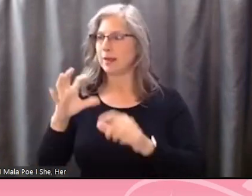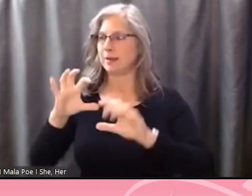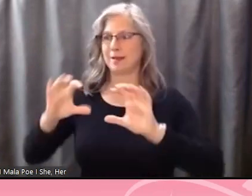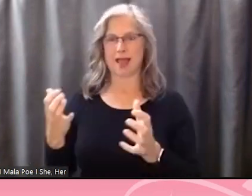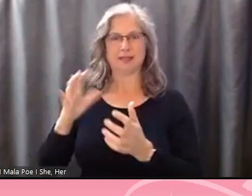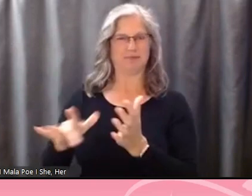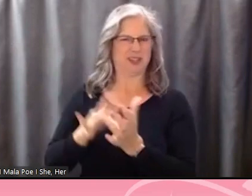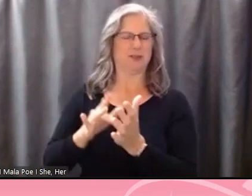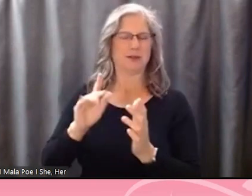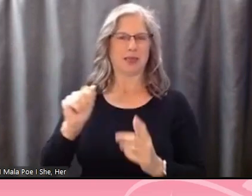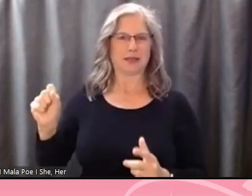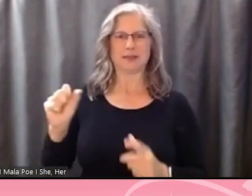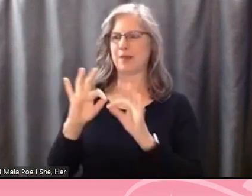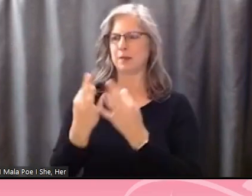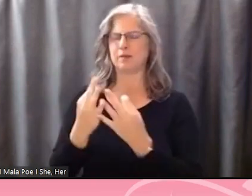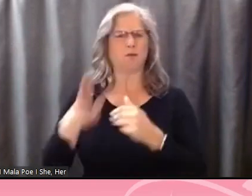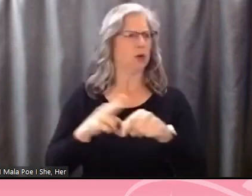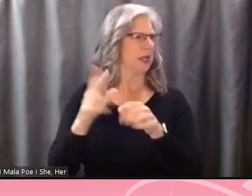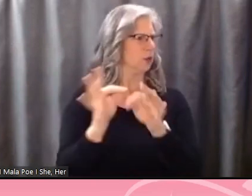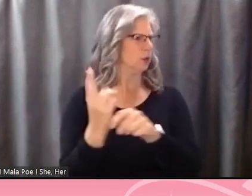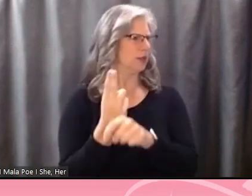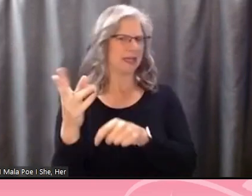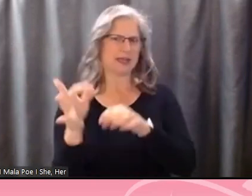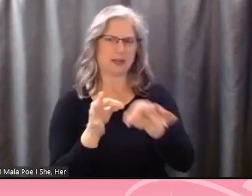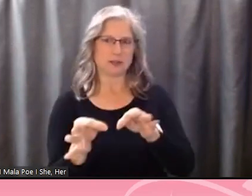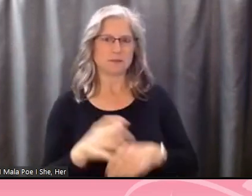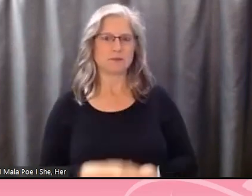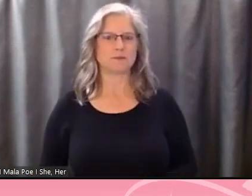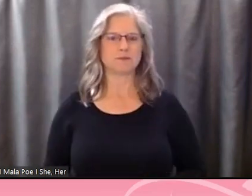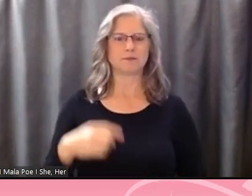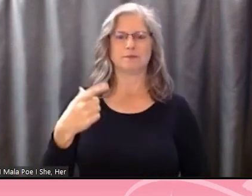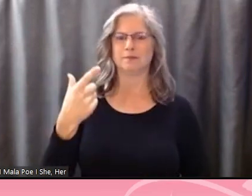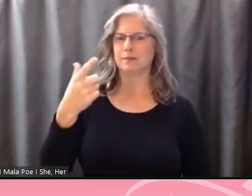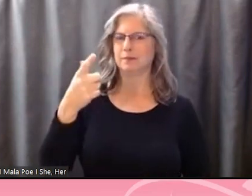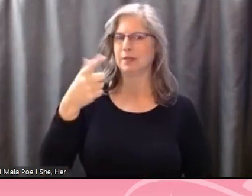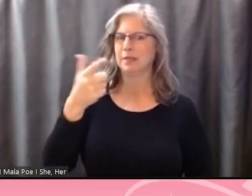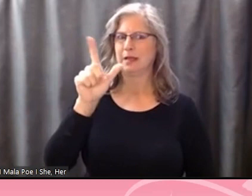Of course, that definition can be used. Glazier and Moynihan,